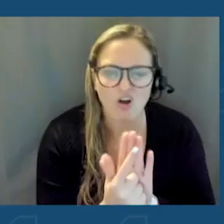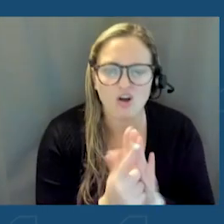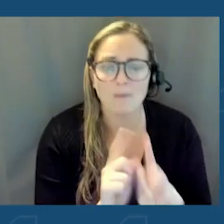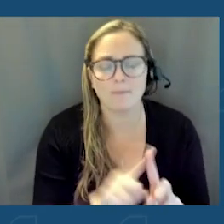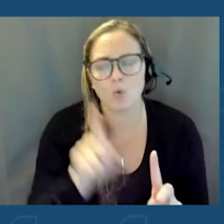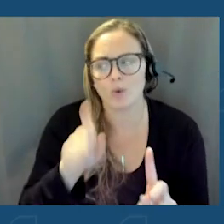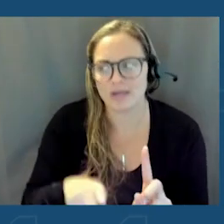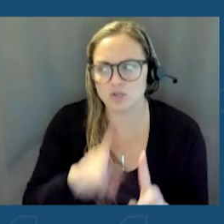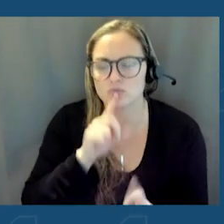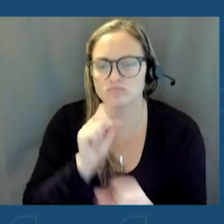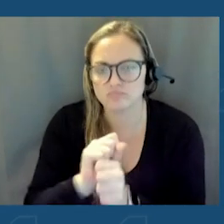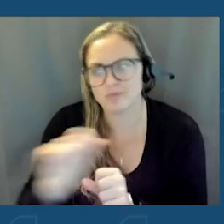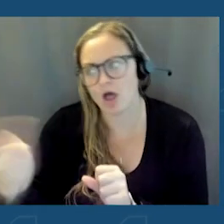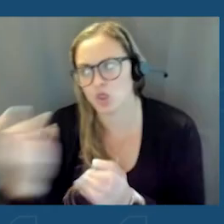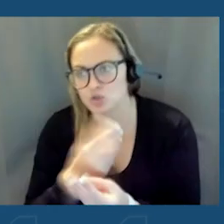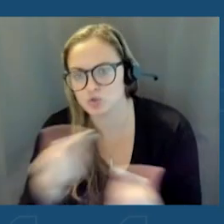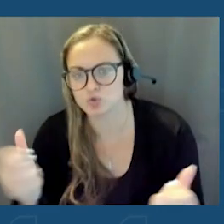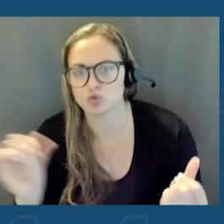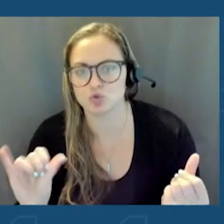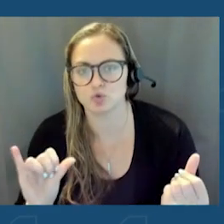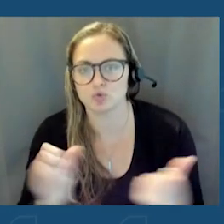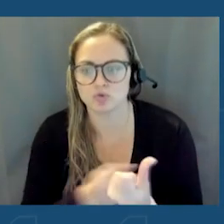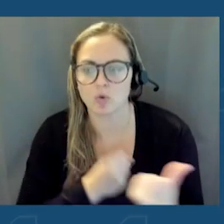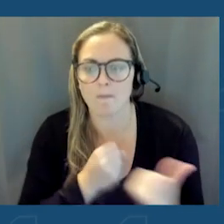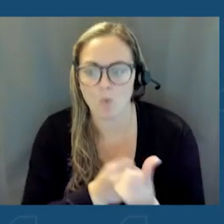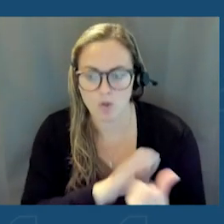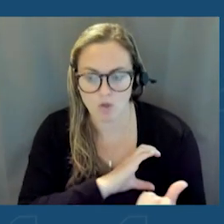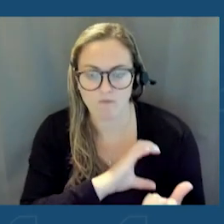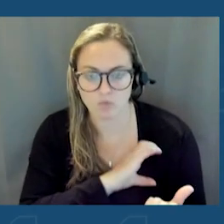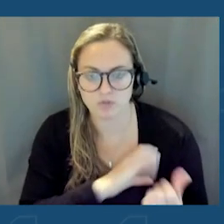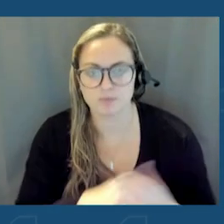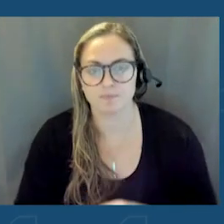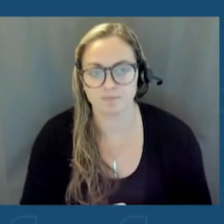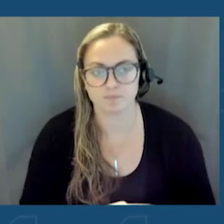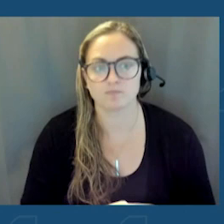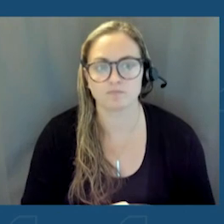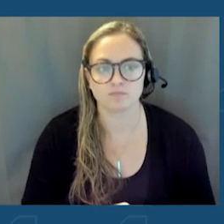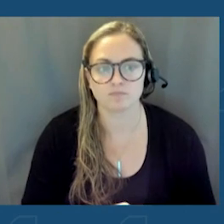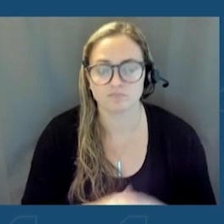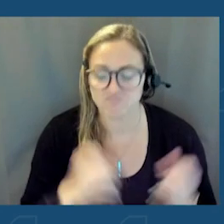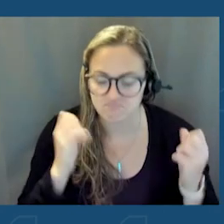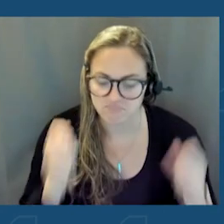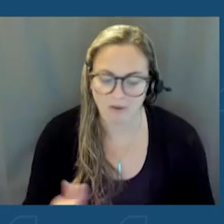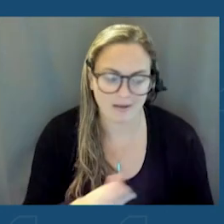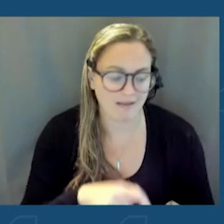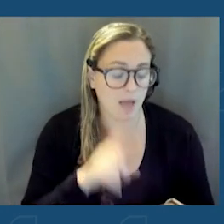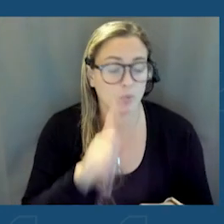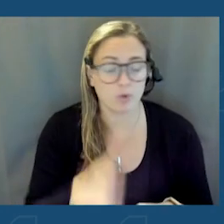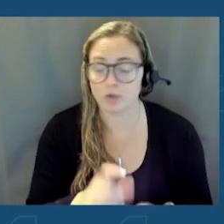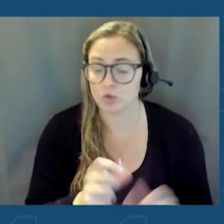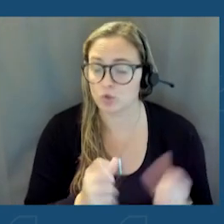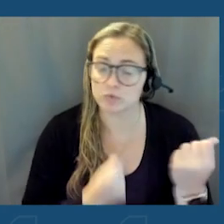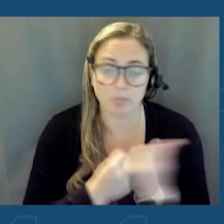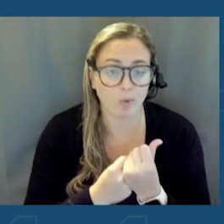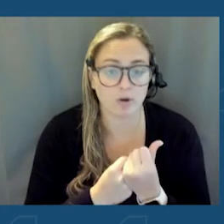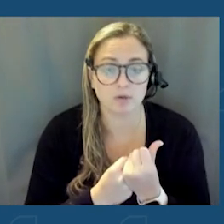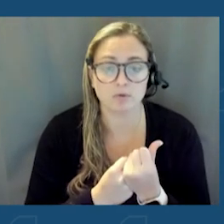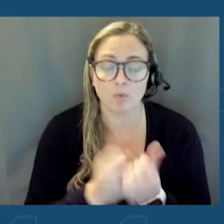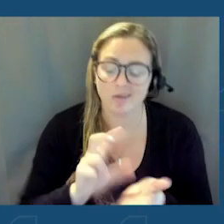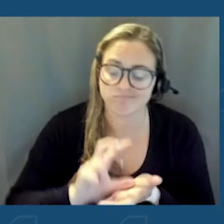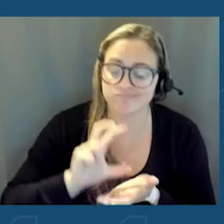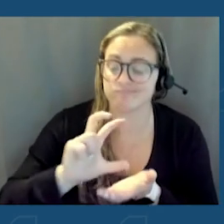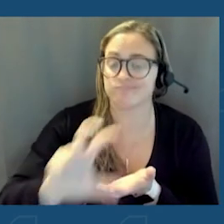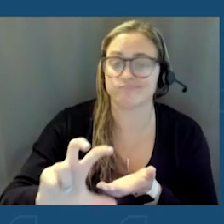down on other solutions, and that is to support our law enforcement, as I've said a number of times. We've dramatically increased our investments